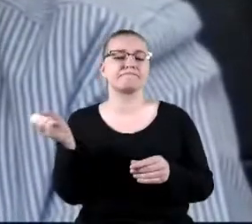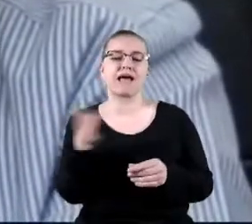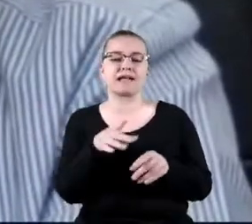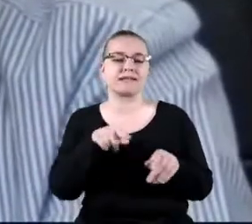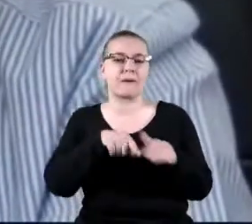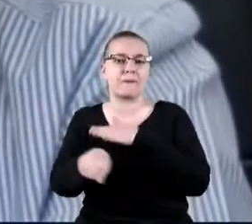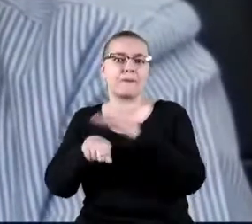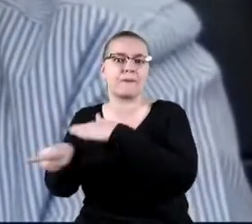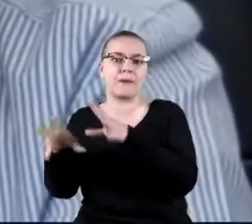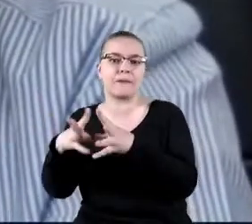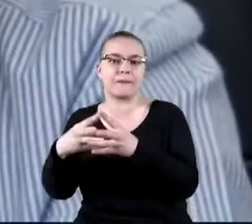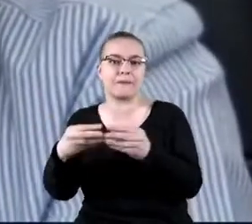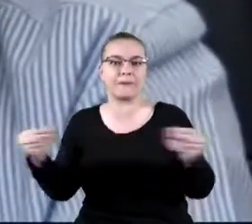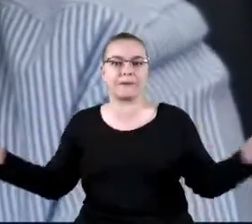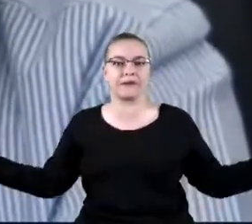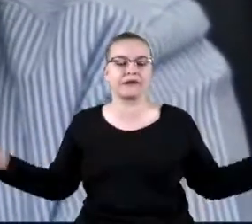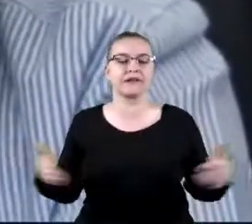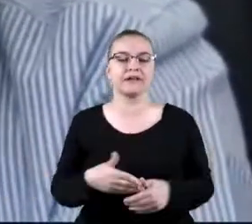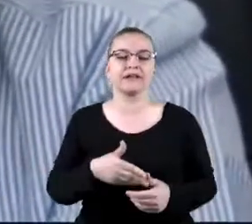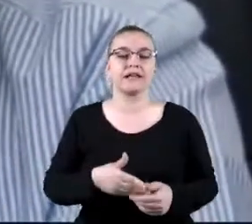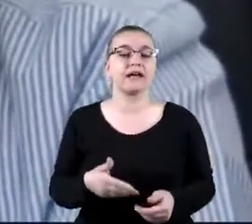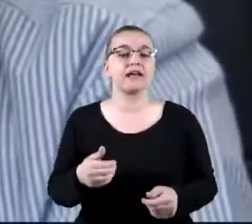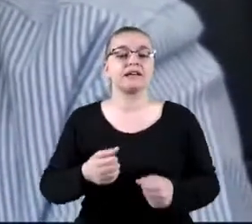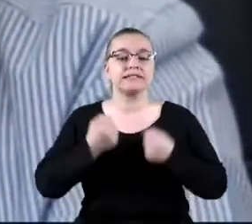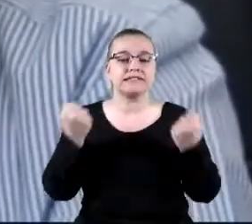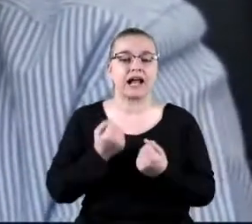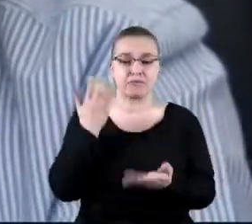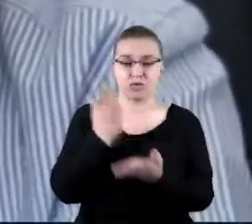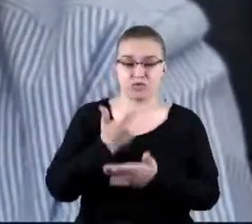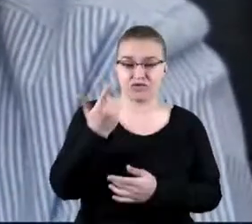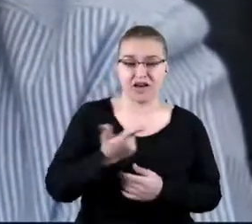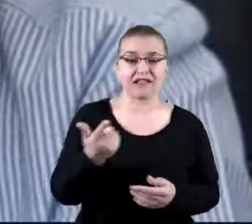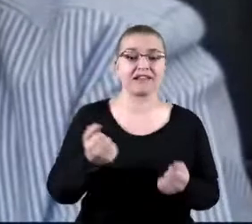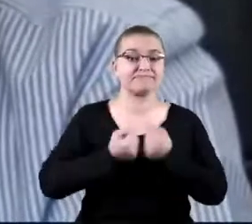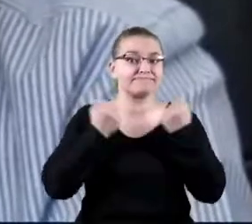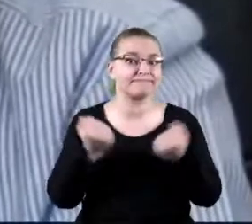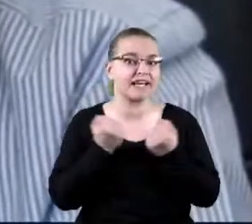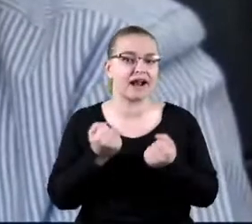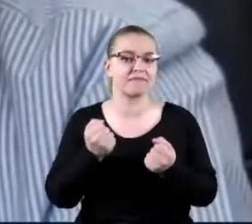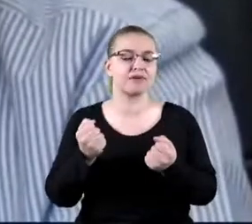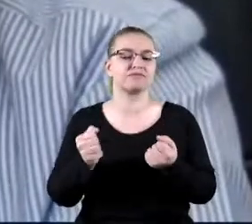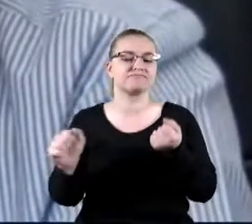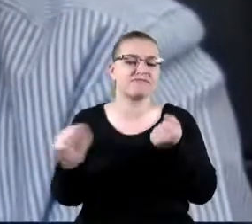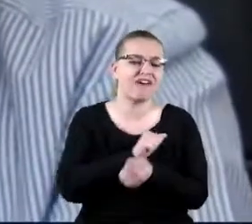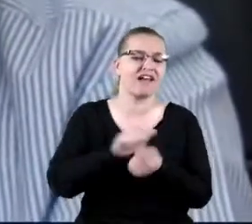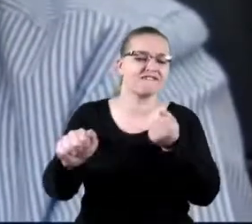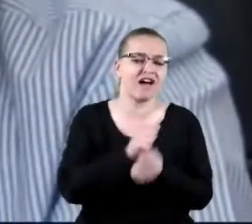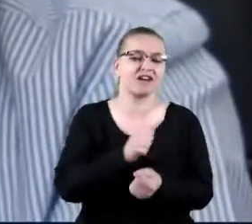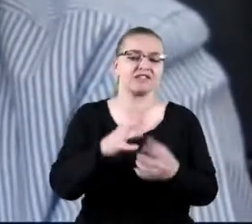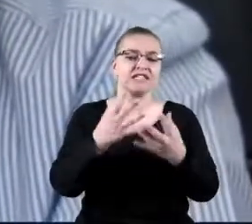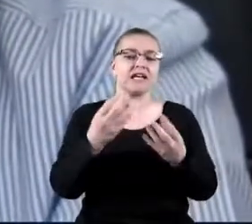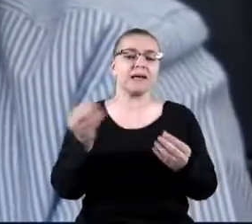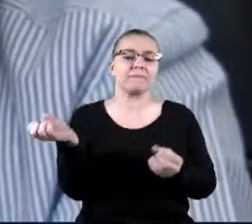Due to erosion, and for the past 2 years we have been trying to combat